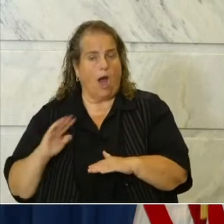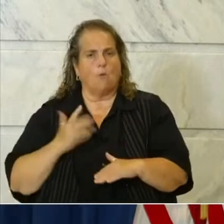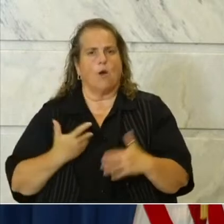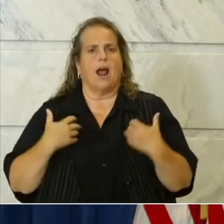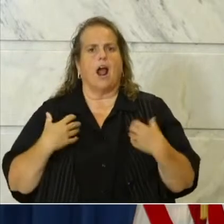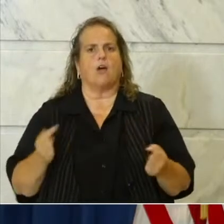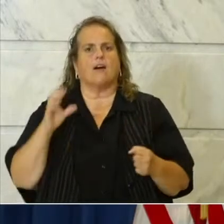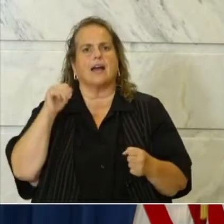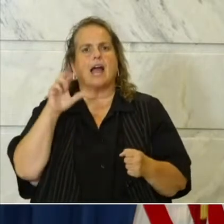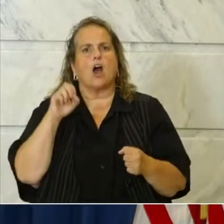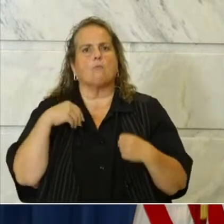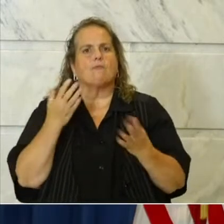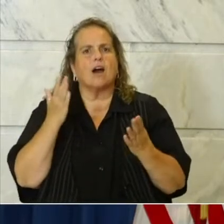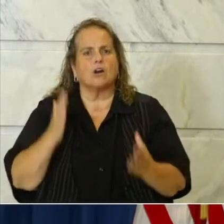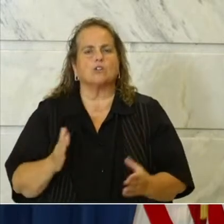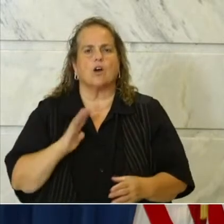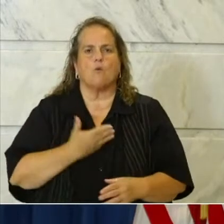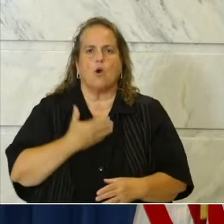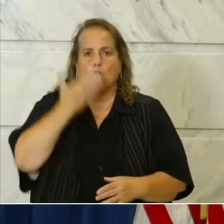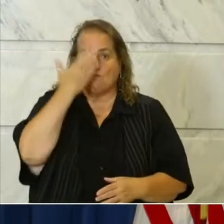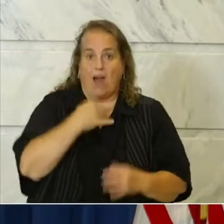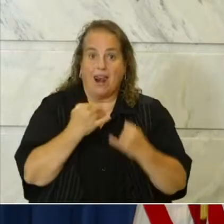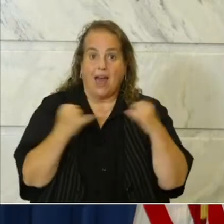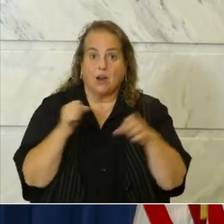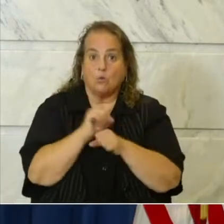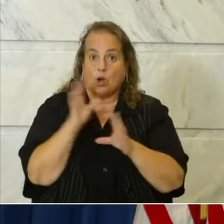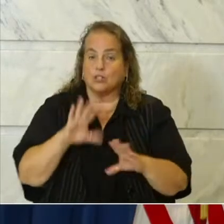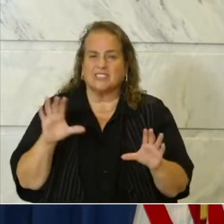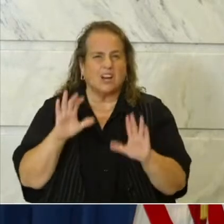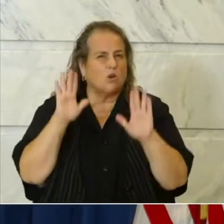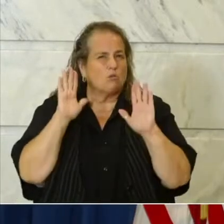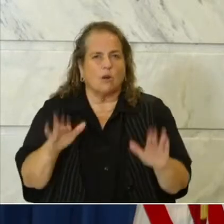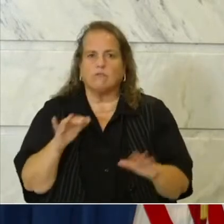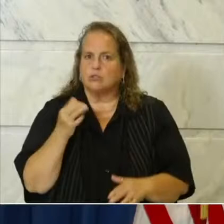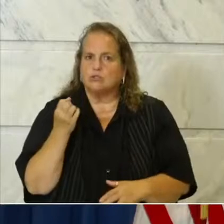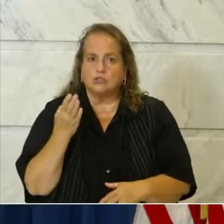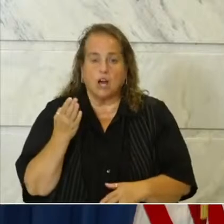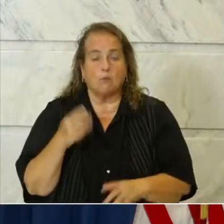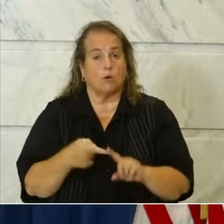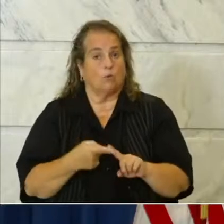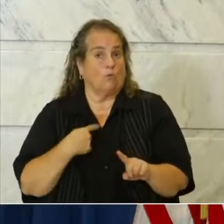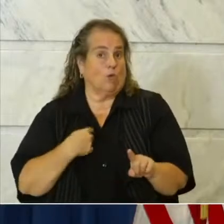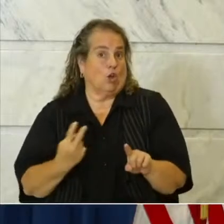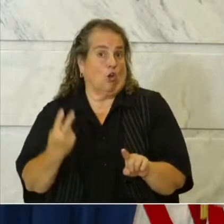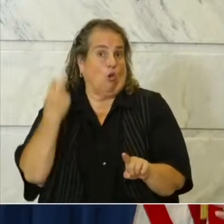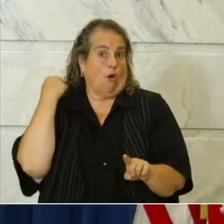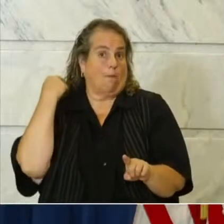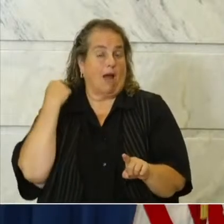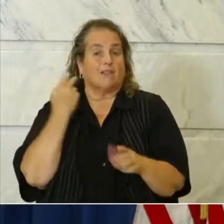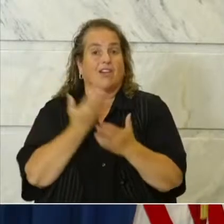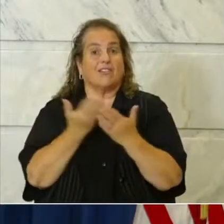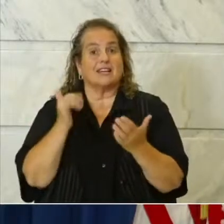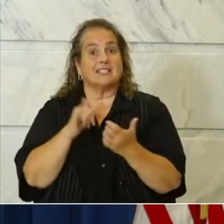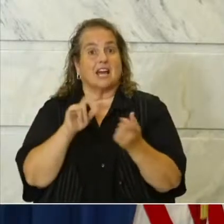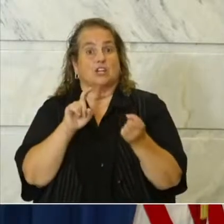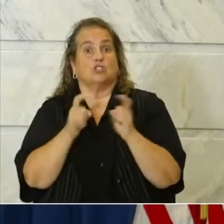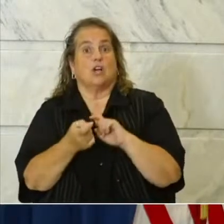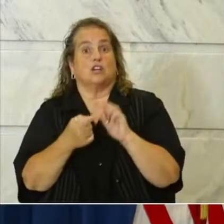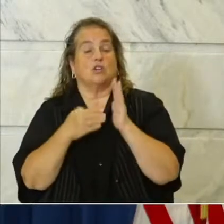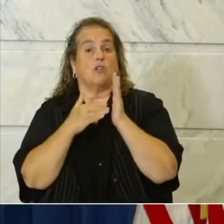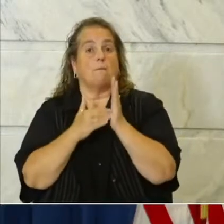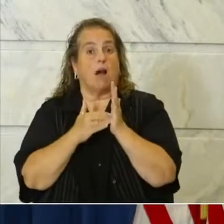frontline workers have done an incredible job. So when we look back, the things that changed the modeling, other